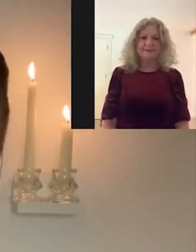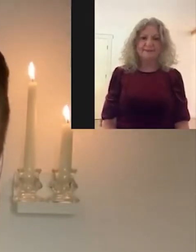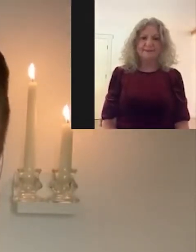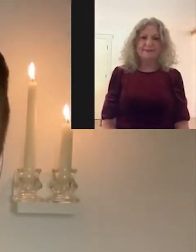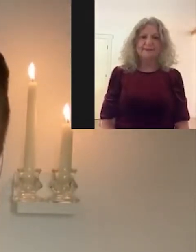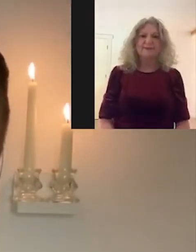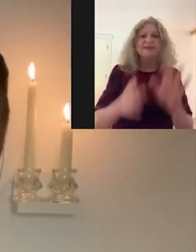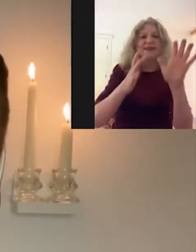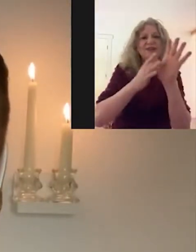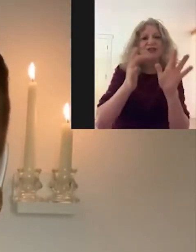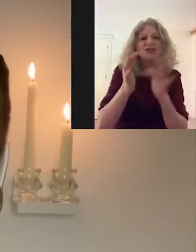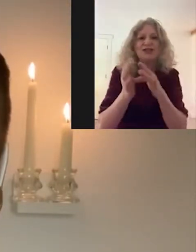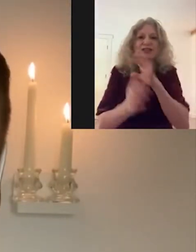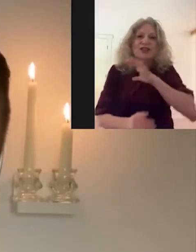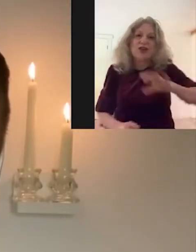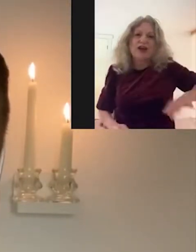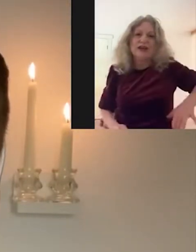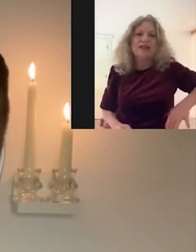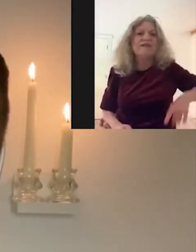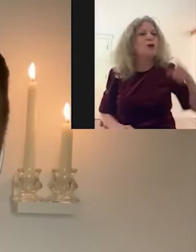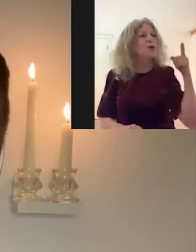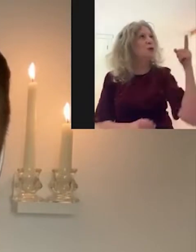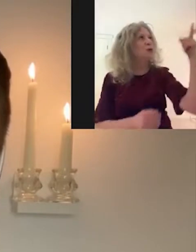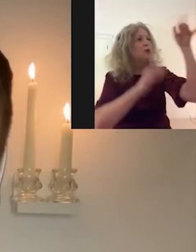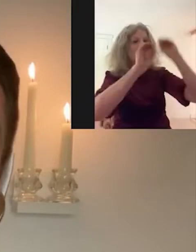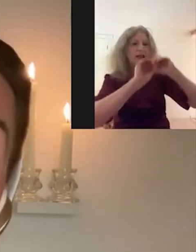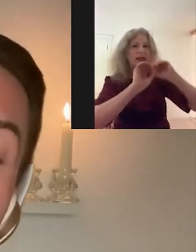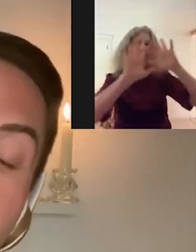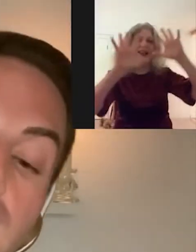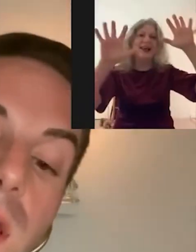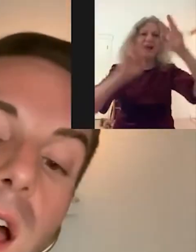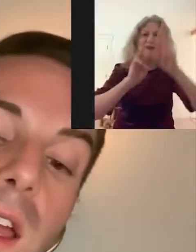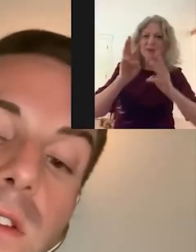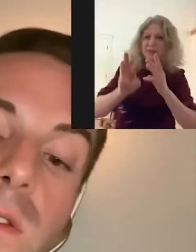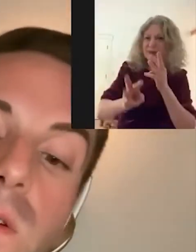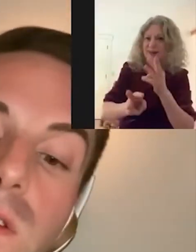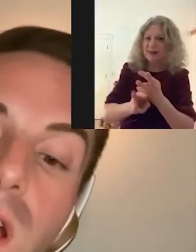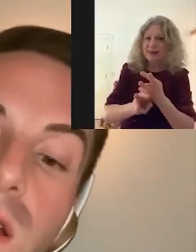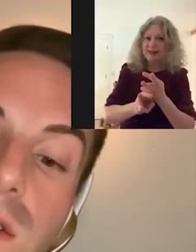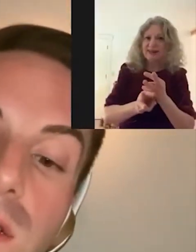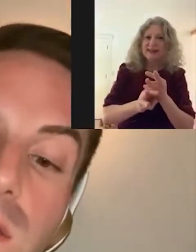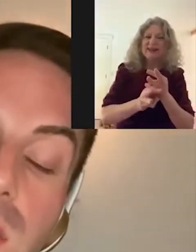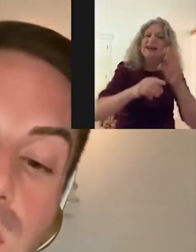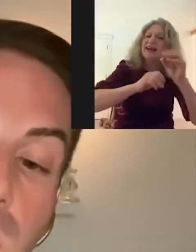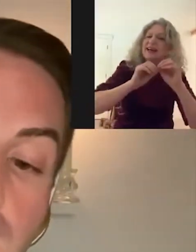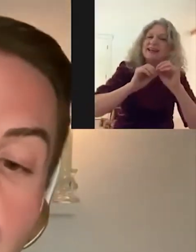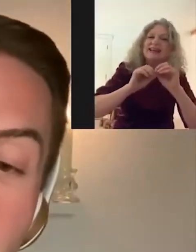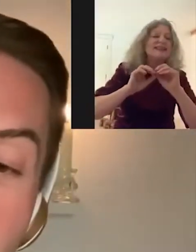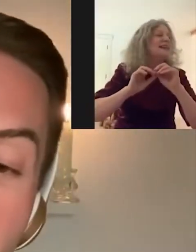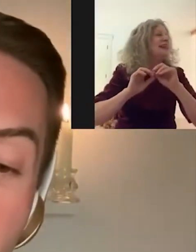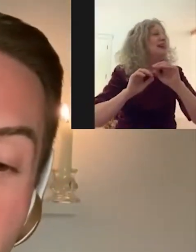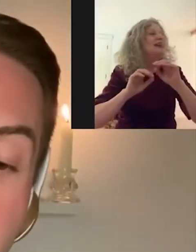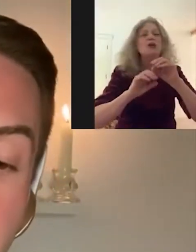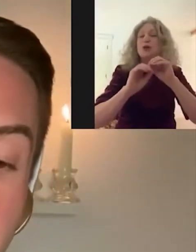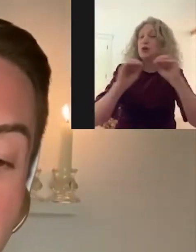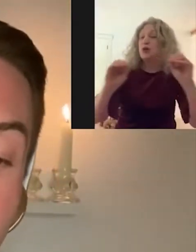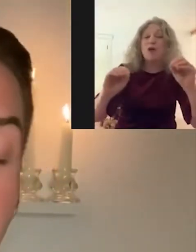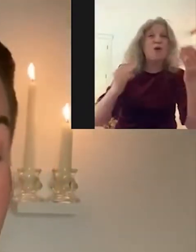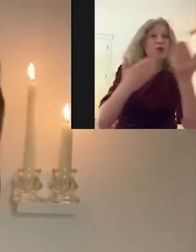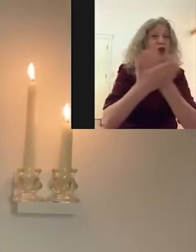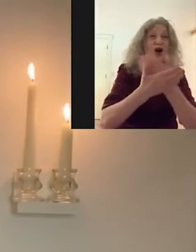Jesus Christ, you are the light of the world, the light no darkness can